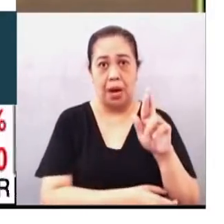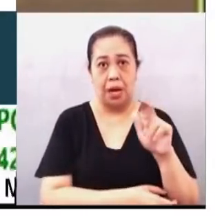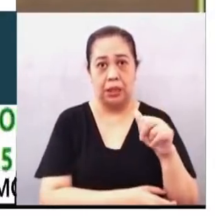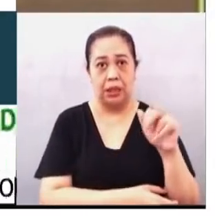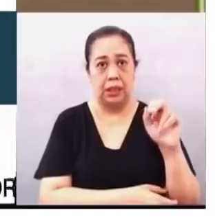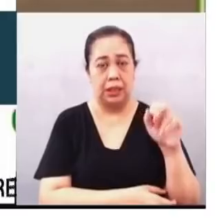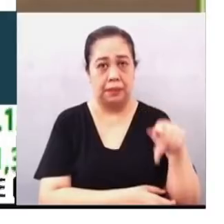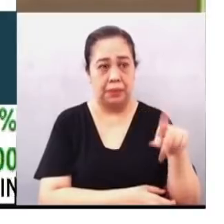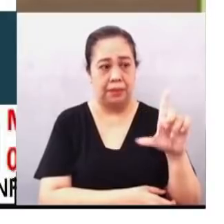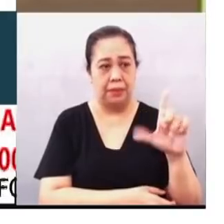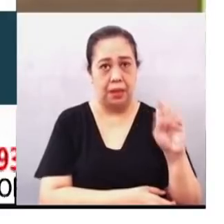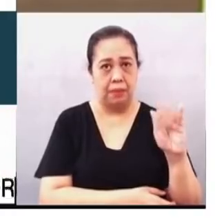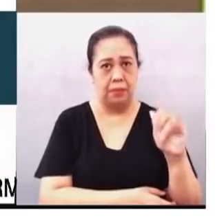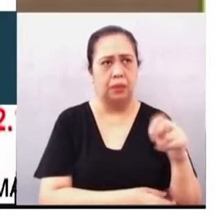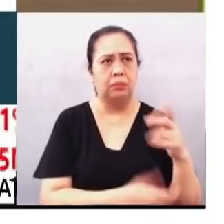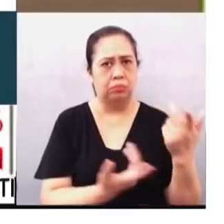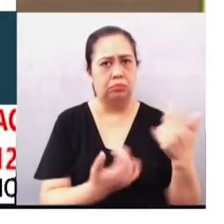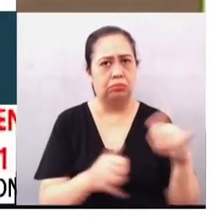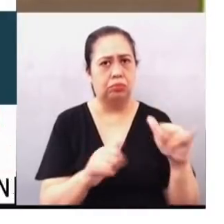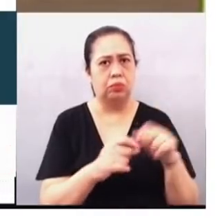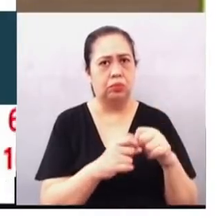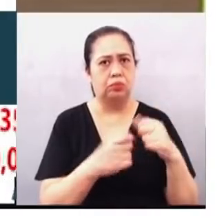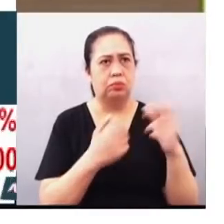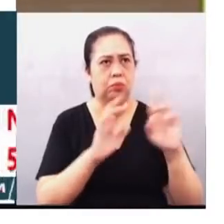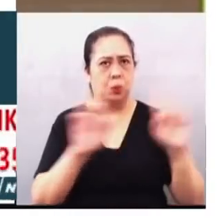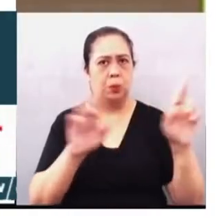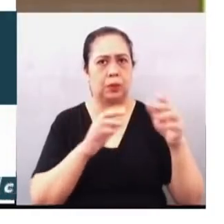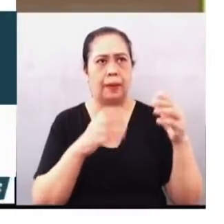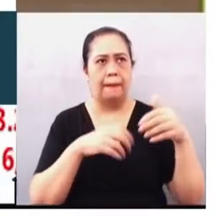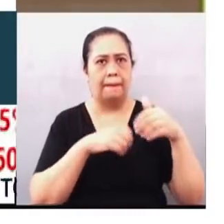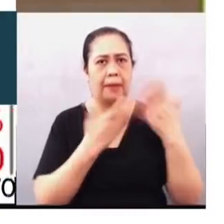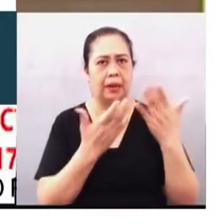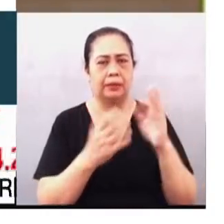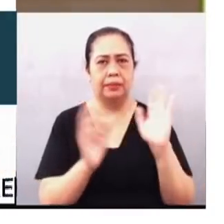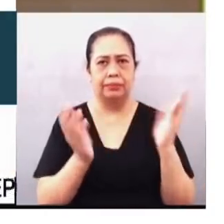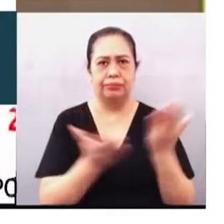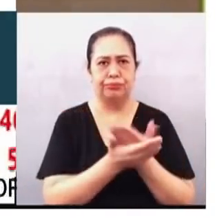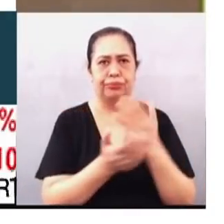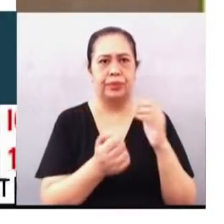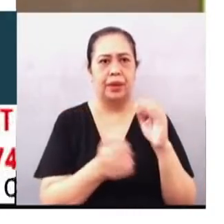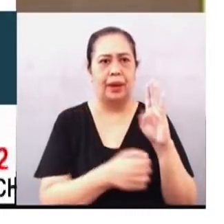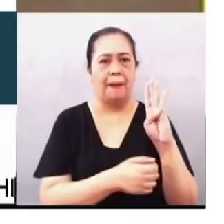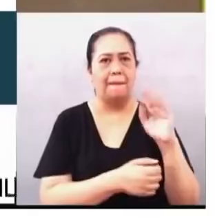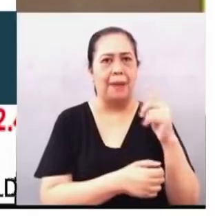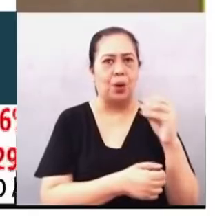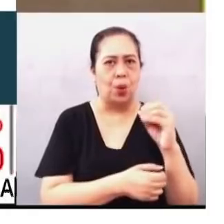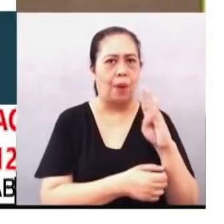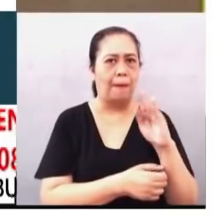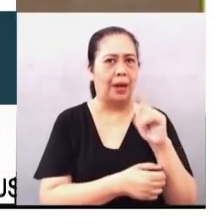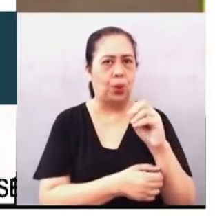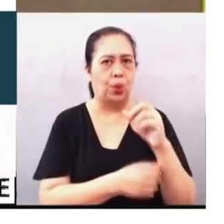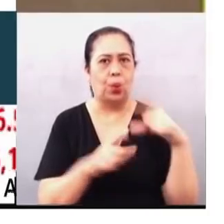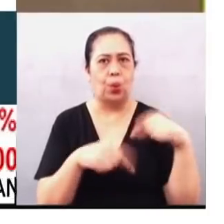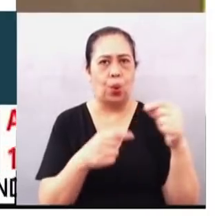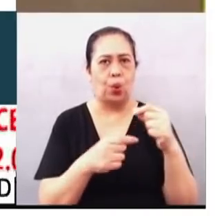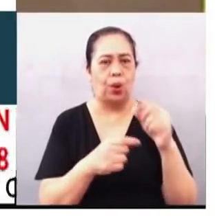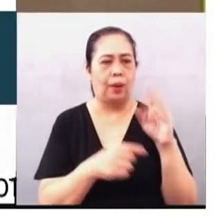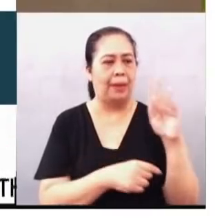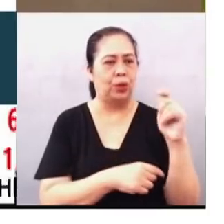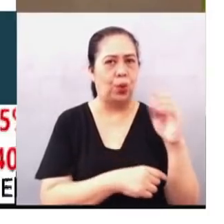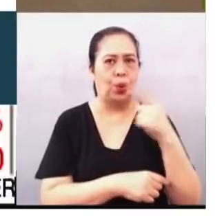rolling out its caravan for Bago, Bato, Go tandem.